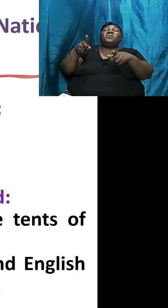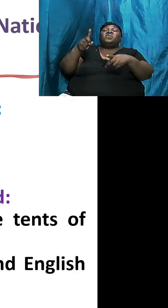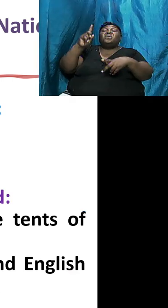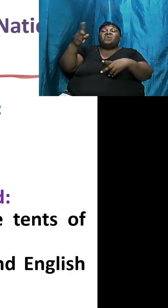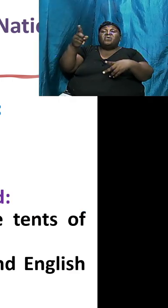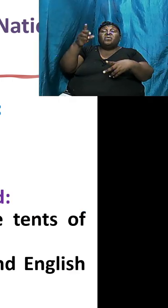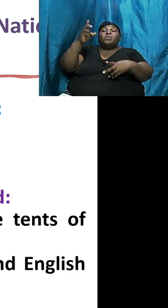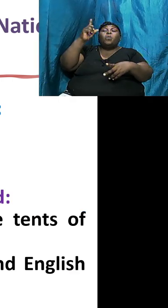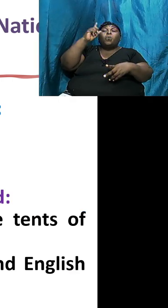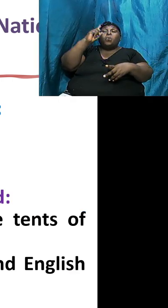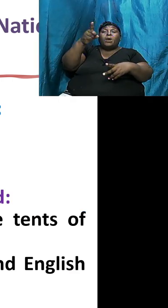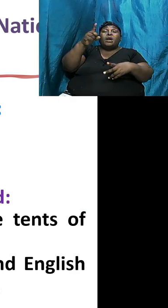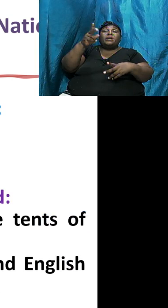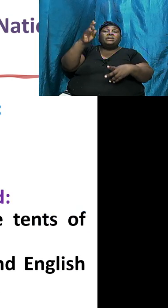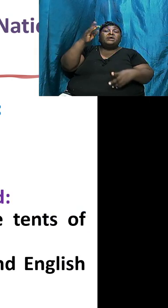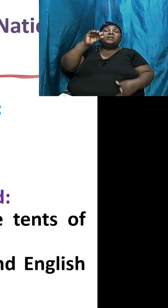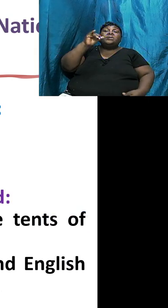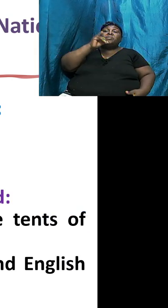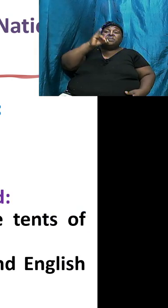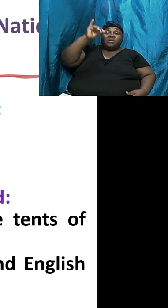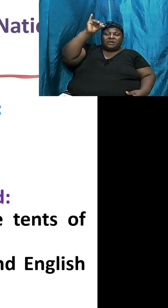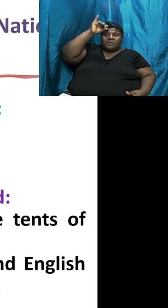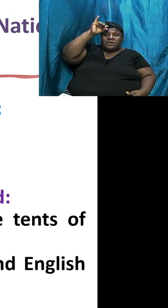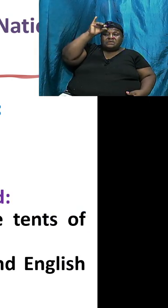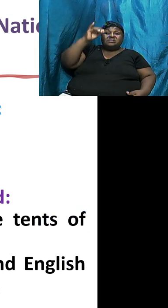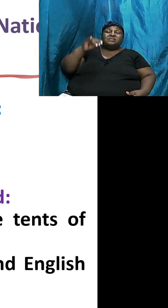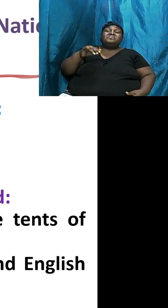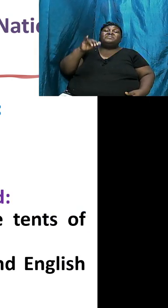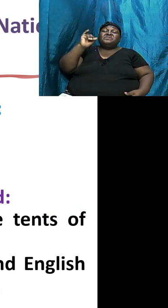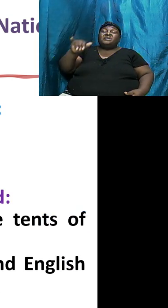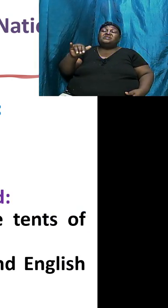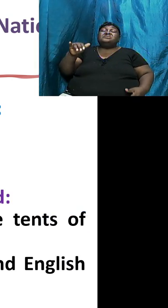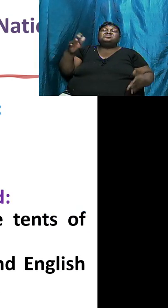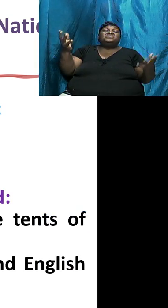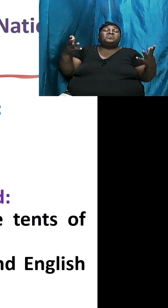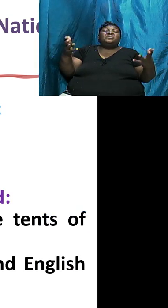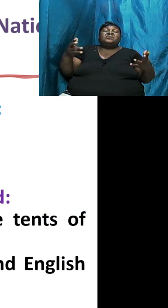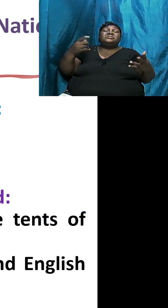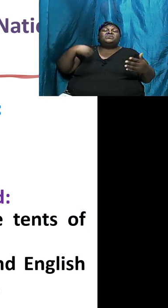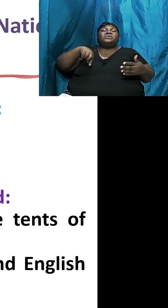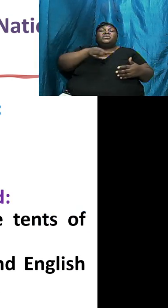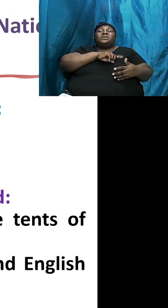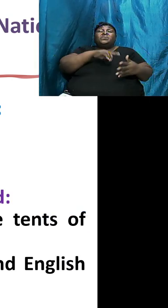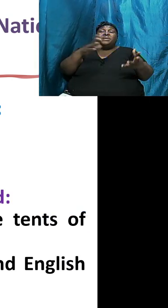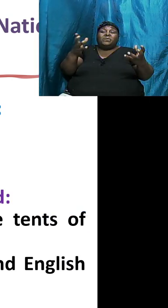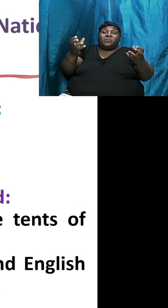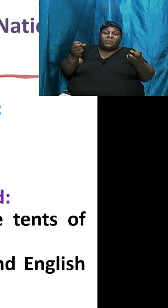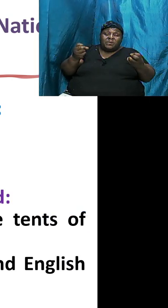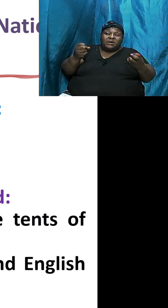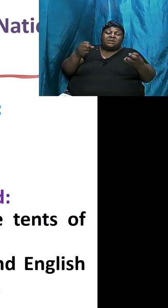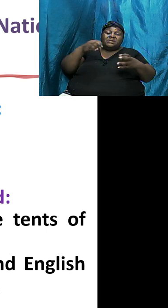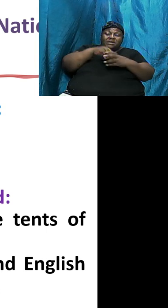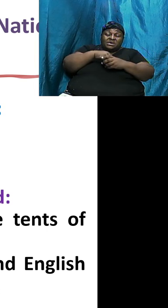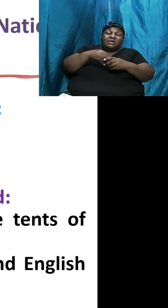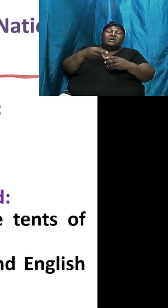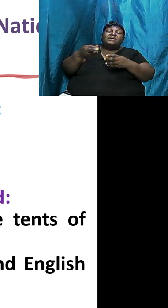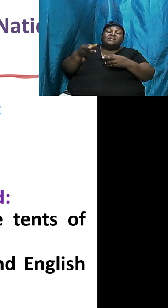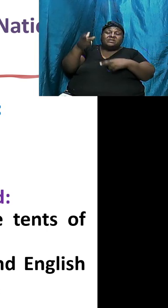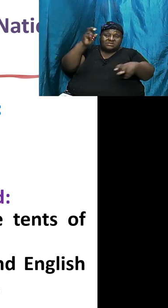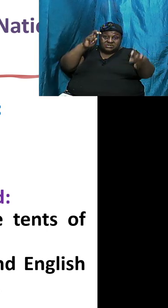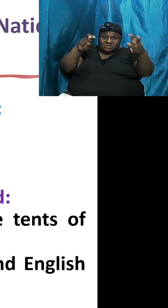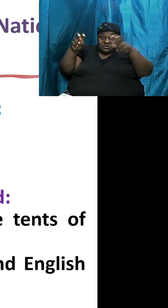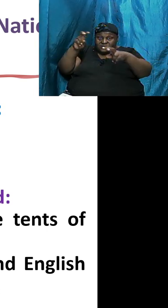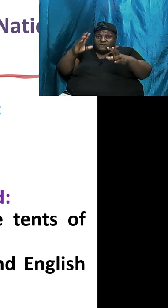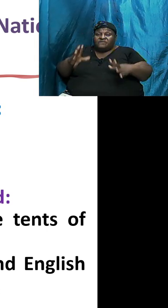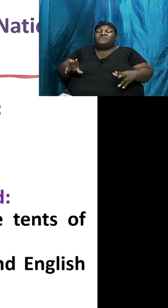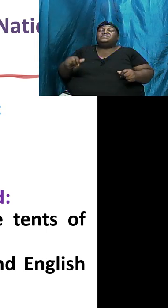Parents And That Is What I Want Us To Kind In The Survey Now Get Into Our Systems